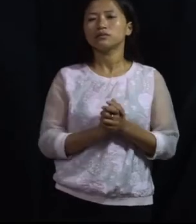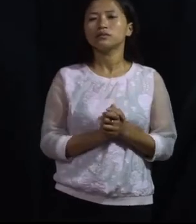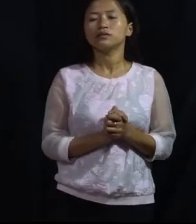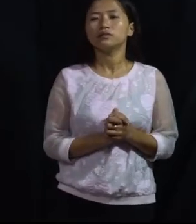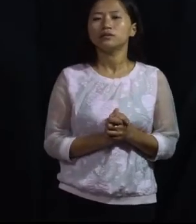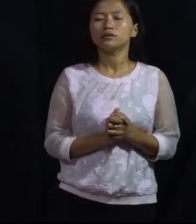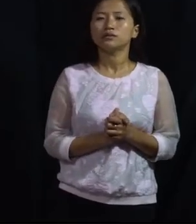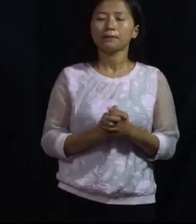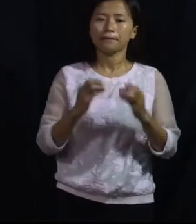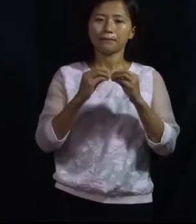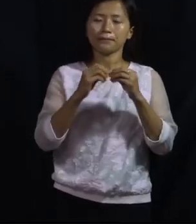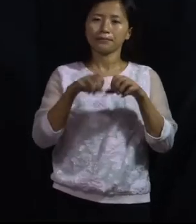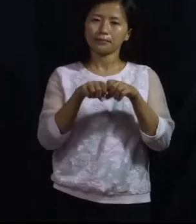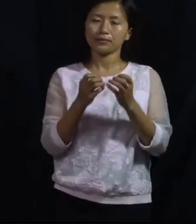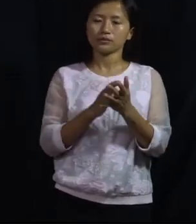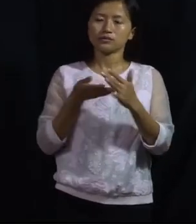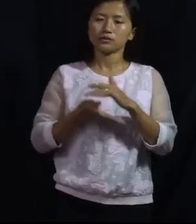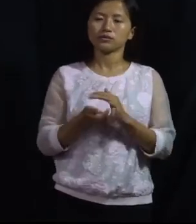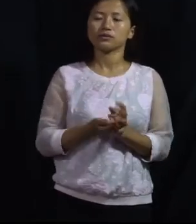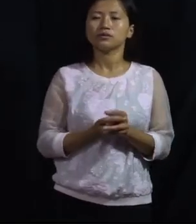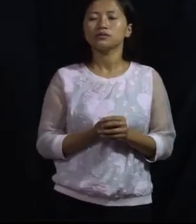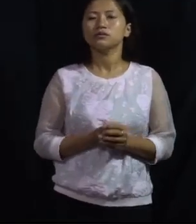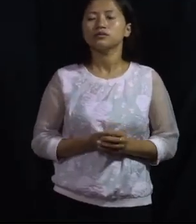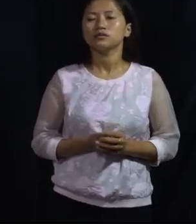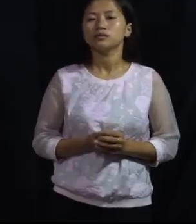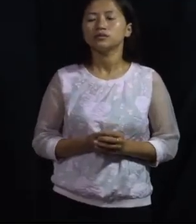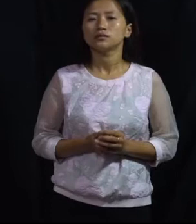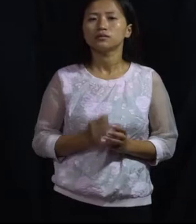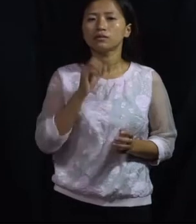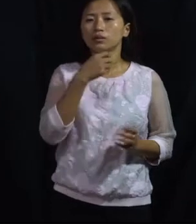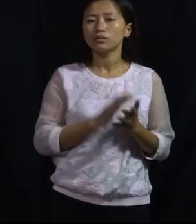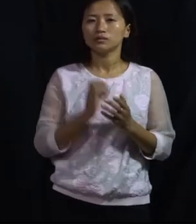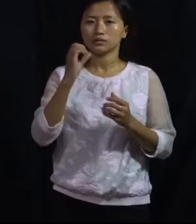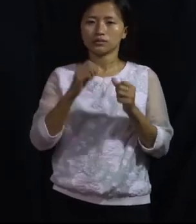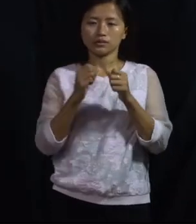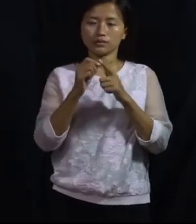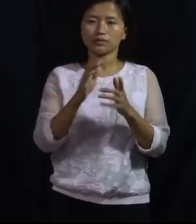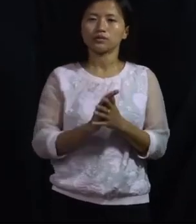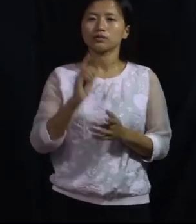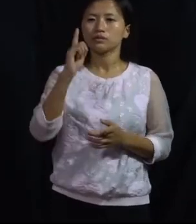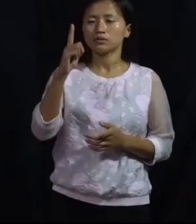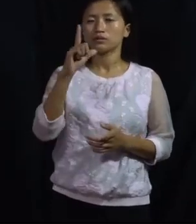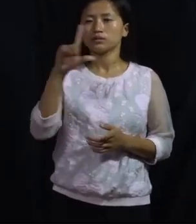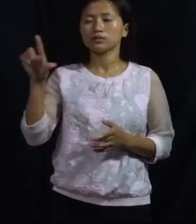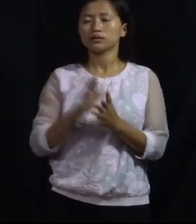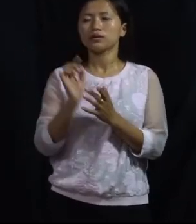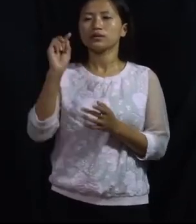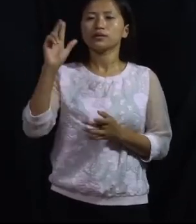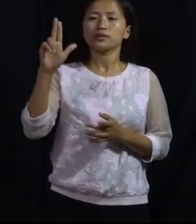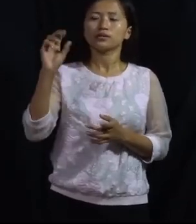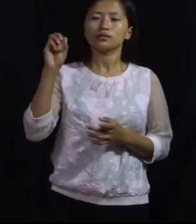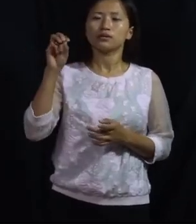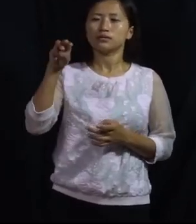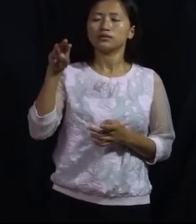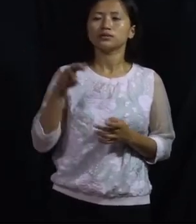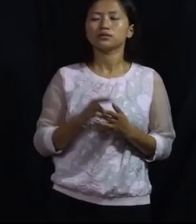account by balance brought down, that is the all capital, that is 1,800,000